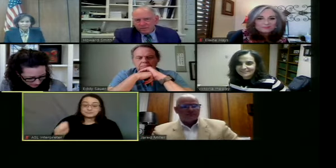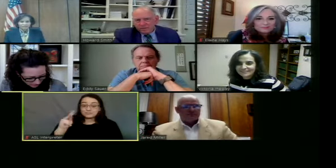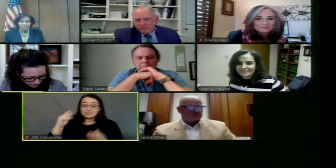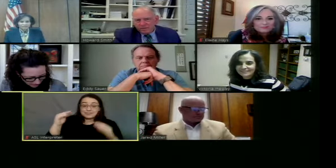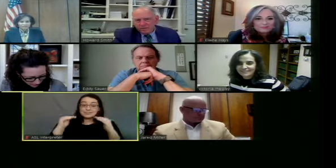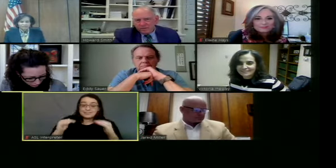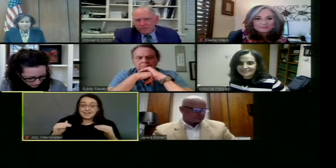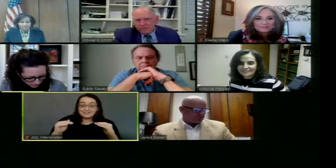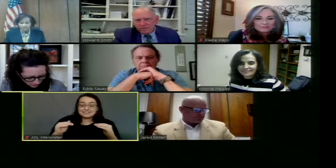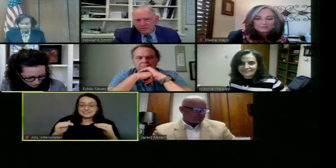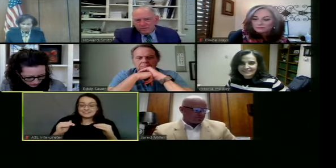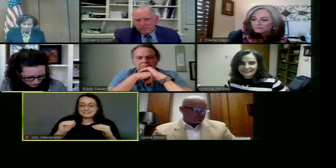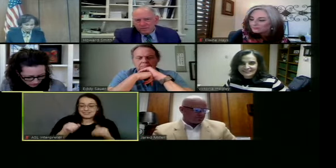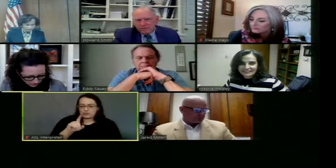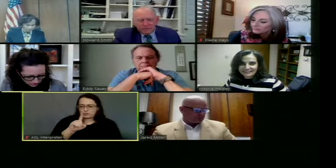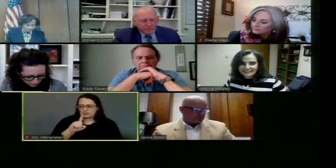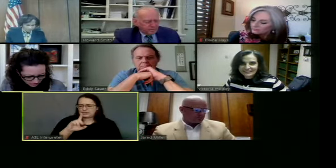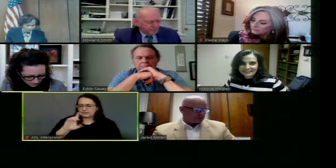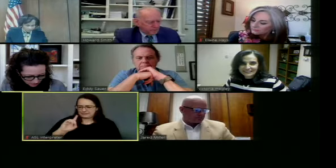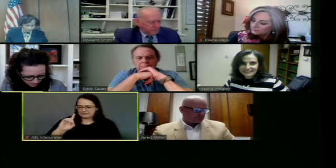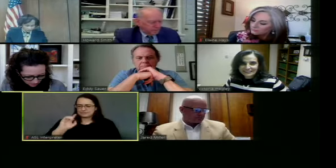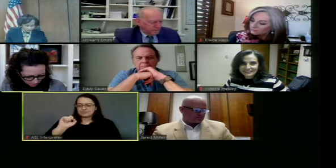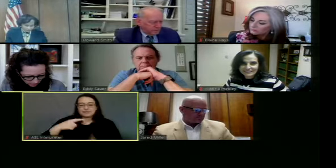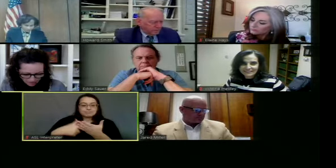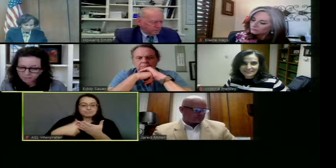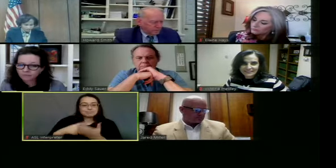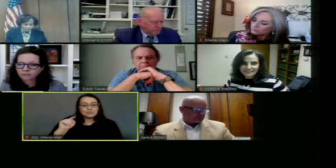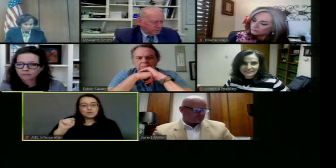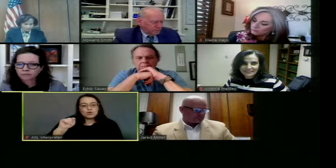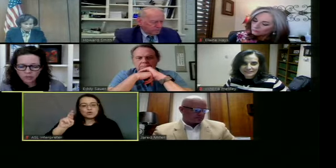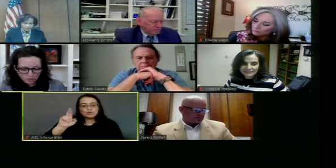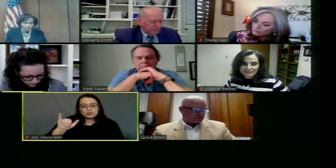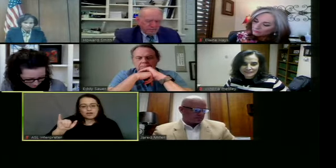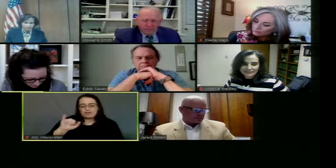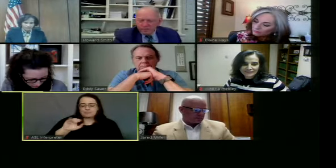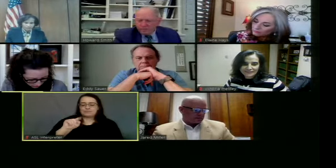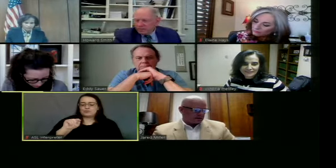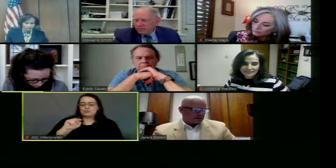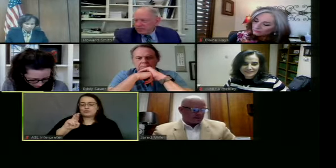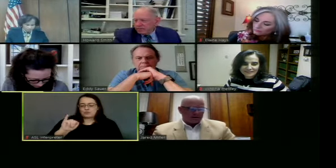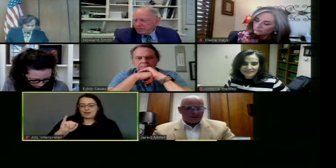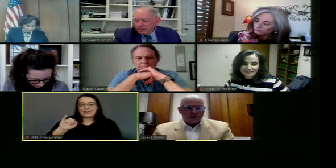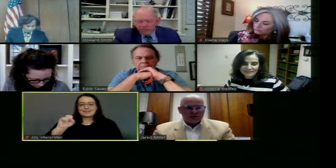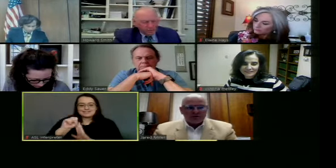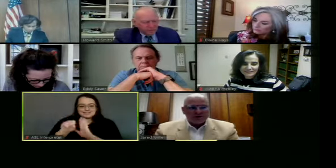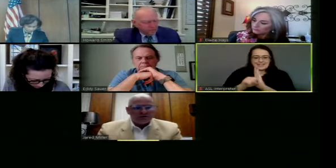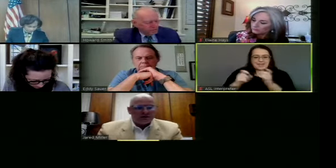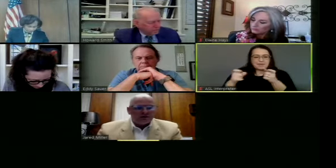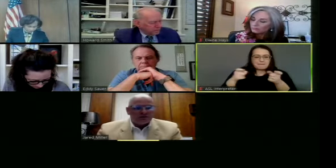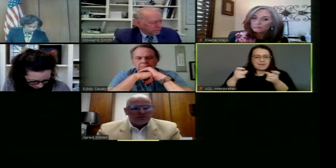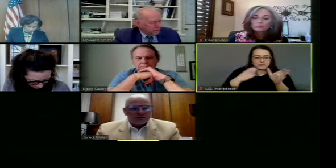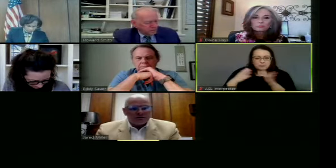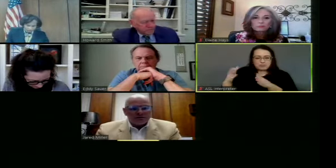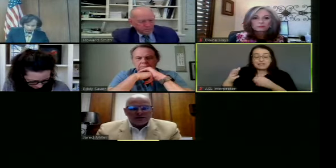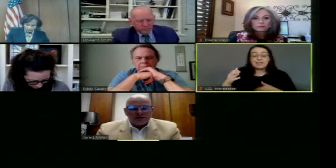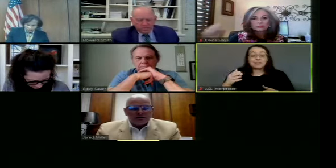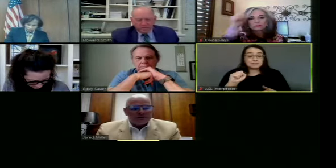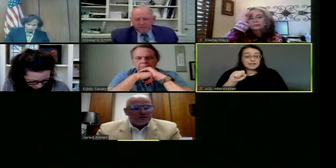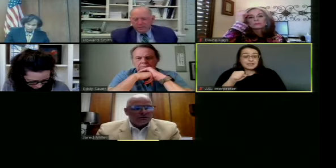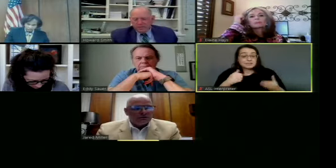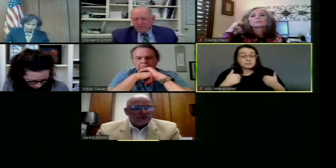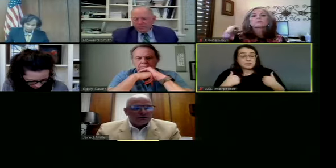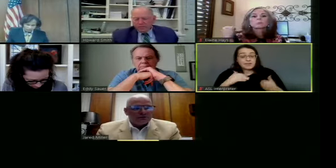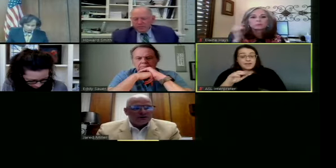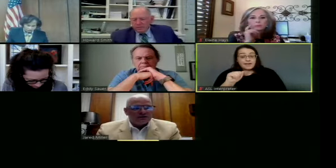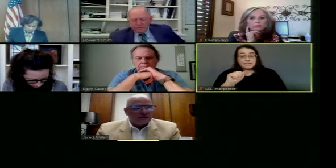next item then is item one D, which is discussed tri-state master plan, Mr. City Manager. Hi, Mayor. We have Andrew Freeman, uh,